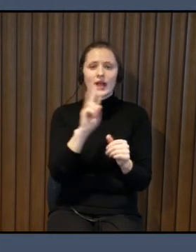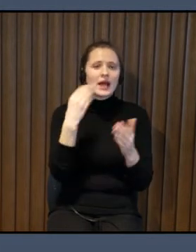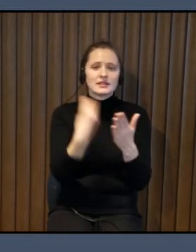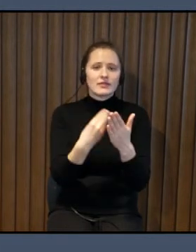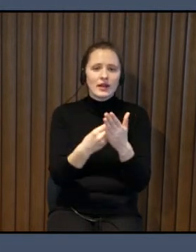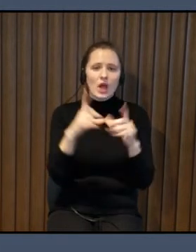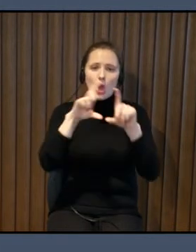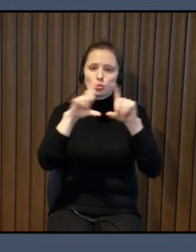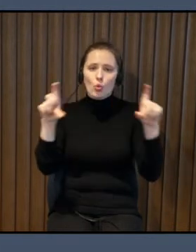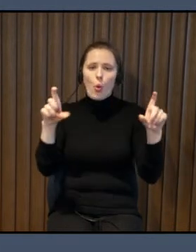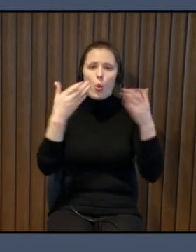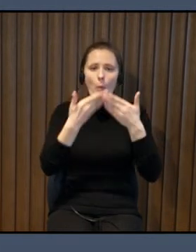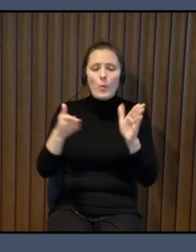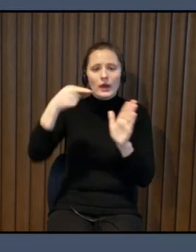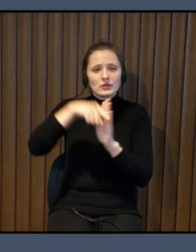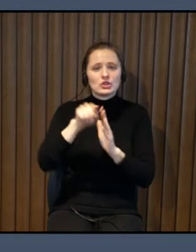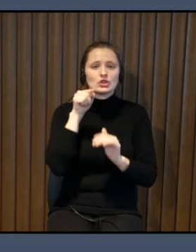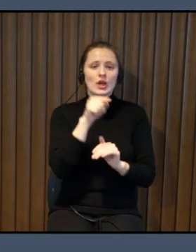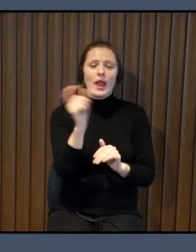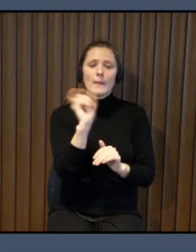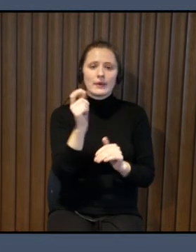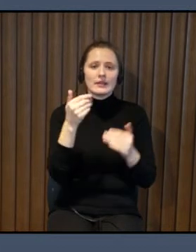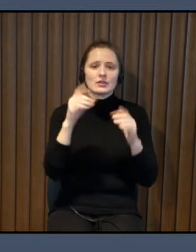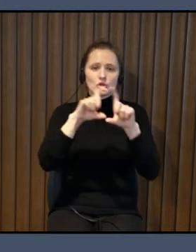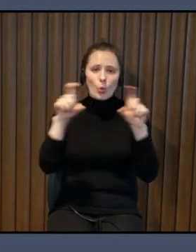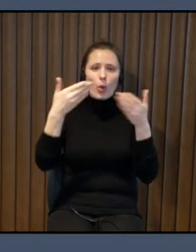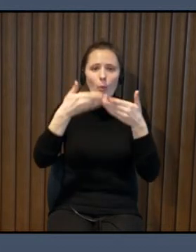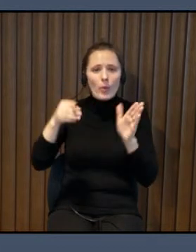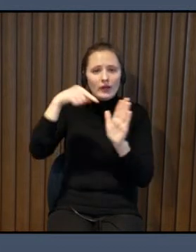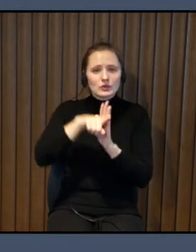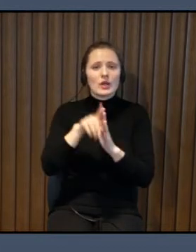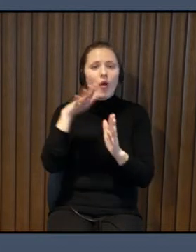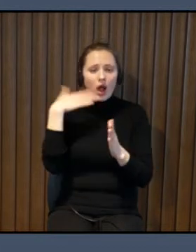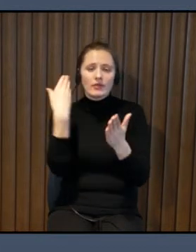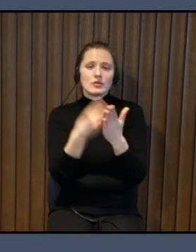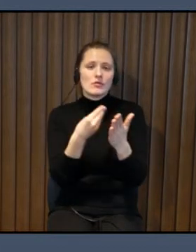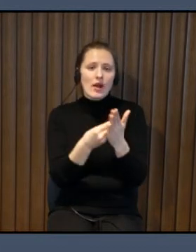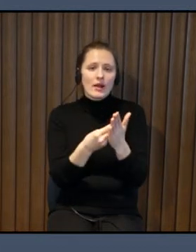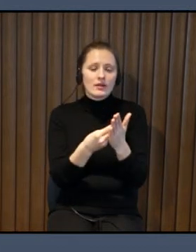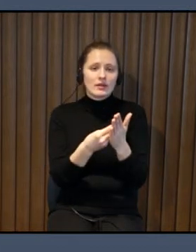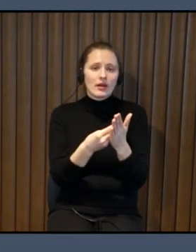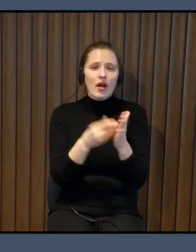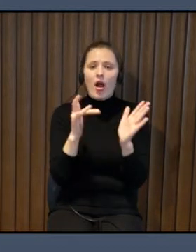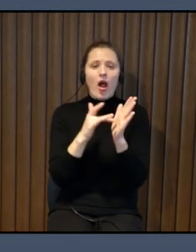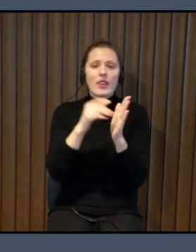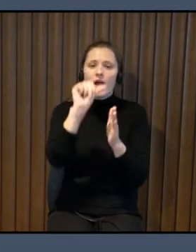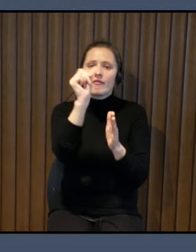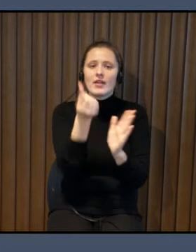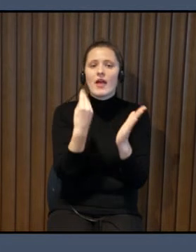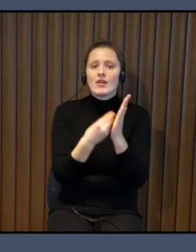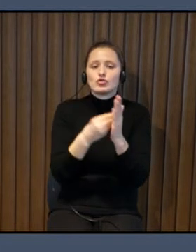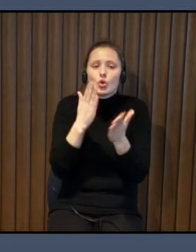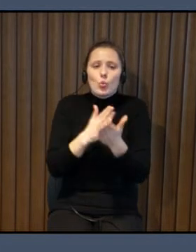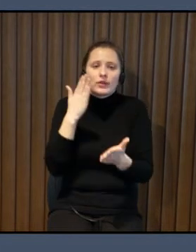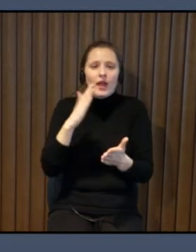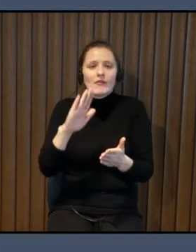from substance, not just formally? Who is evaluating accessibility, for example, of